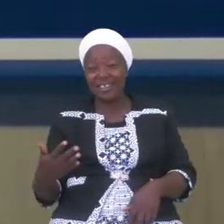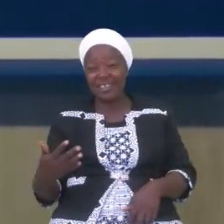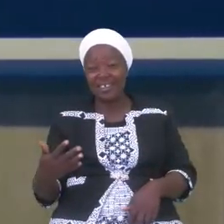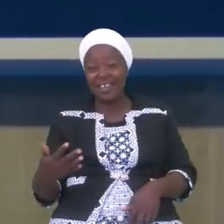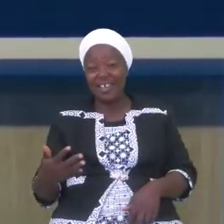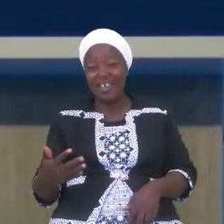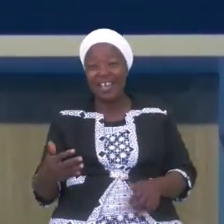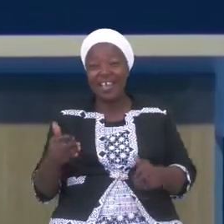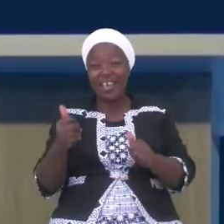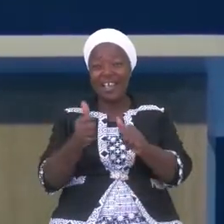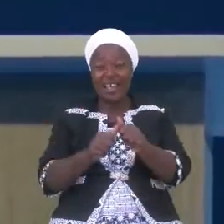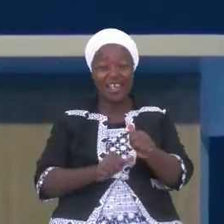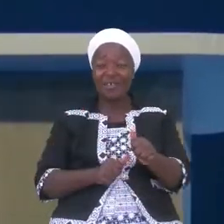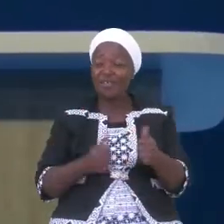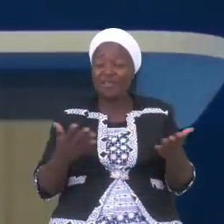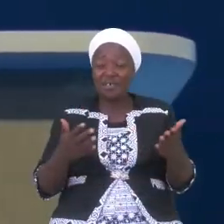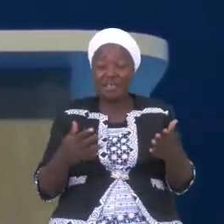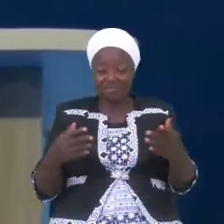every plague.